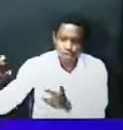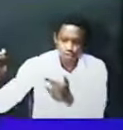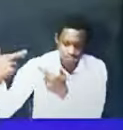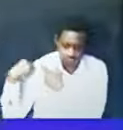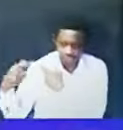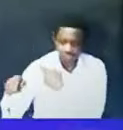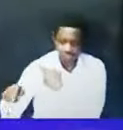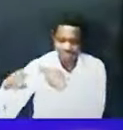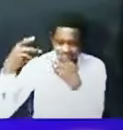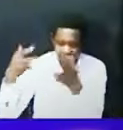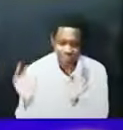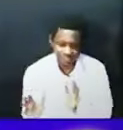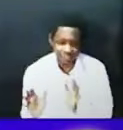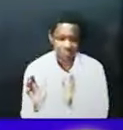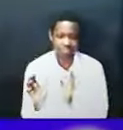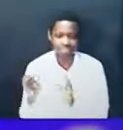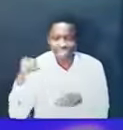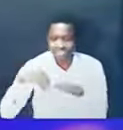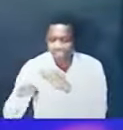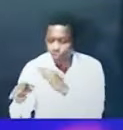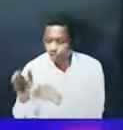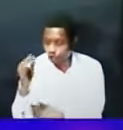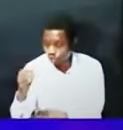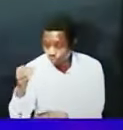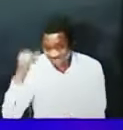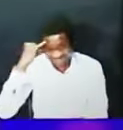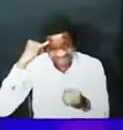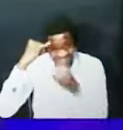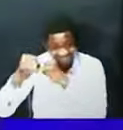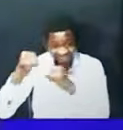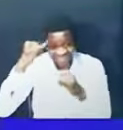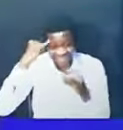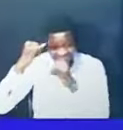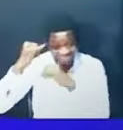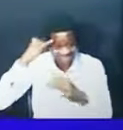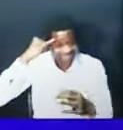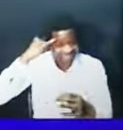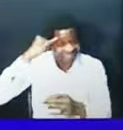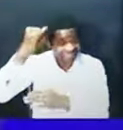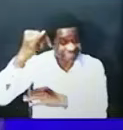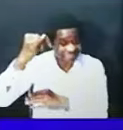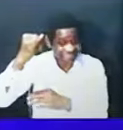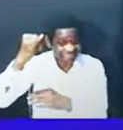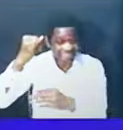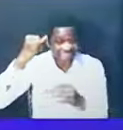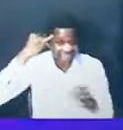agenda of saving the world. Dear dance ye pefe say Israel